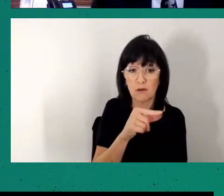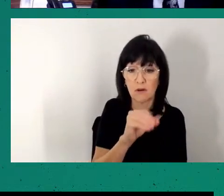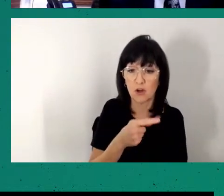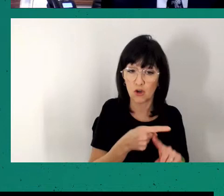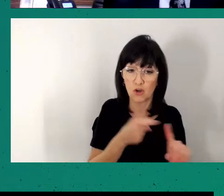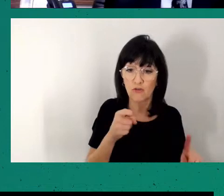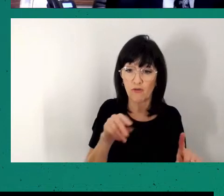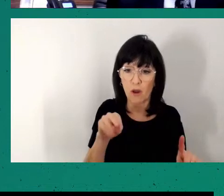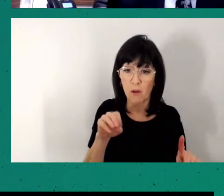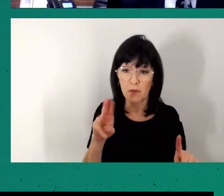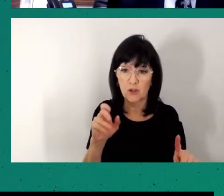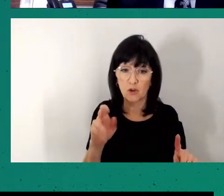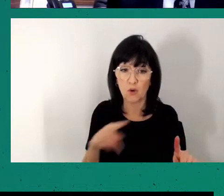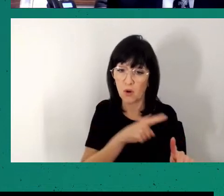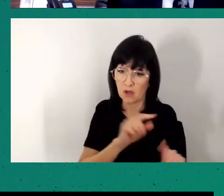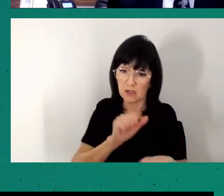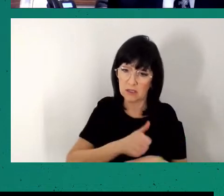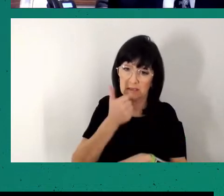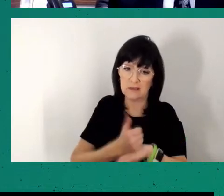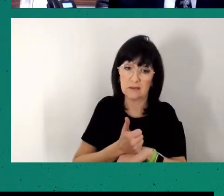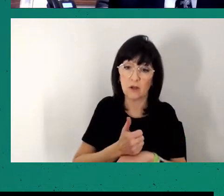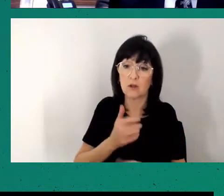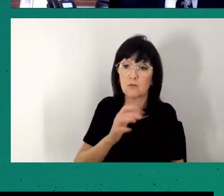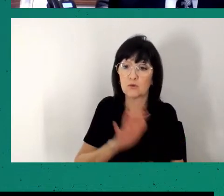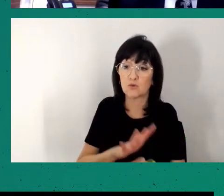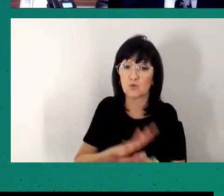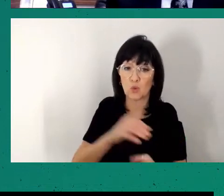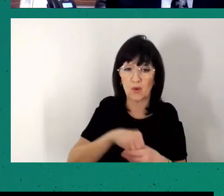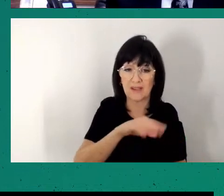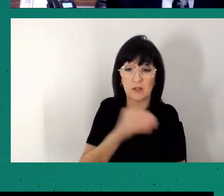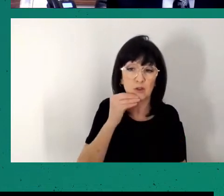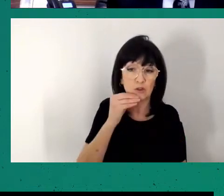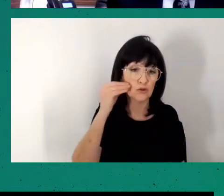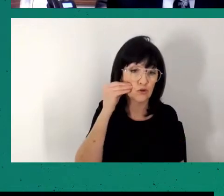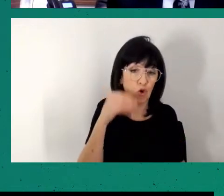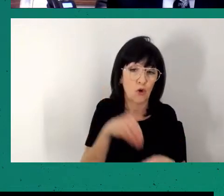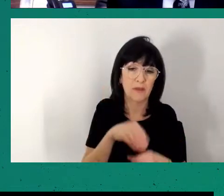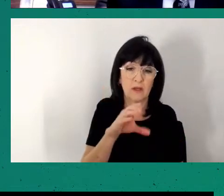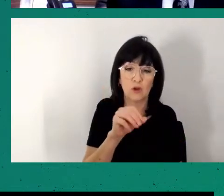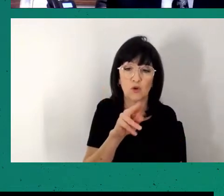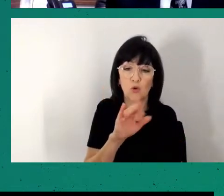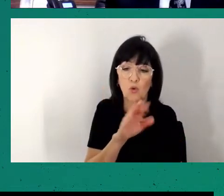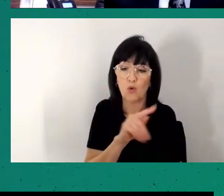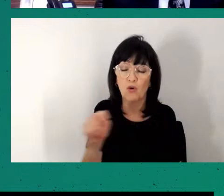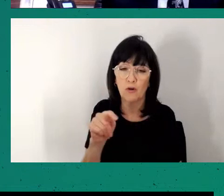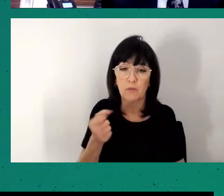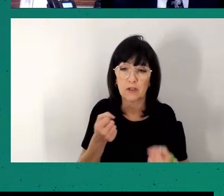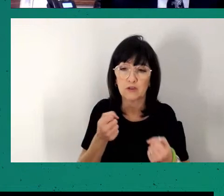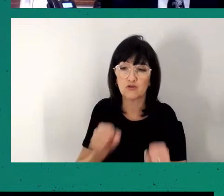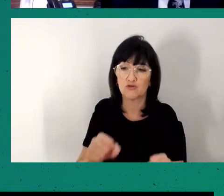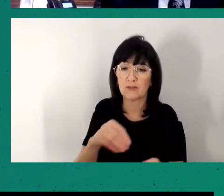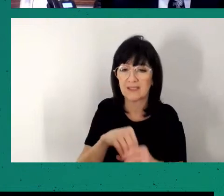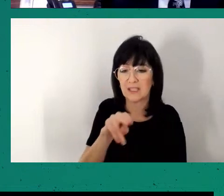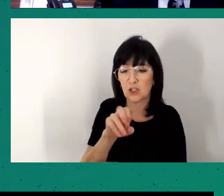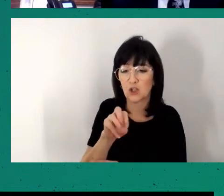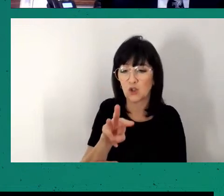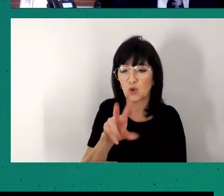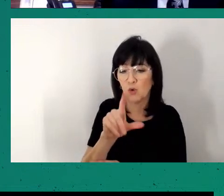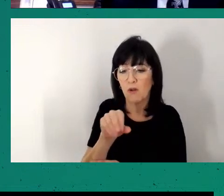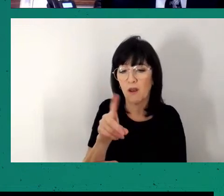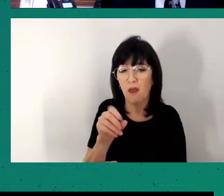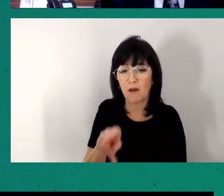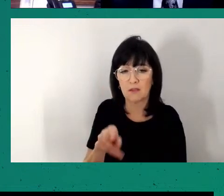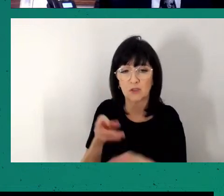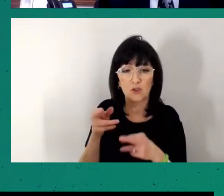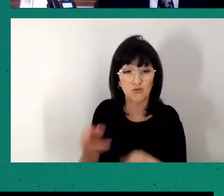Newark, started a school in his home located at Corbett Street and New London Road. In 1867, he moved the